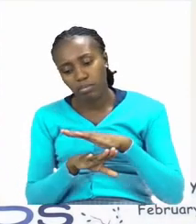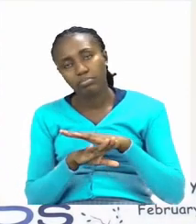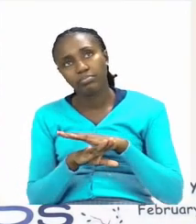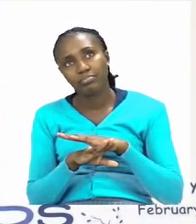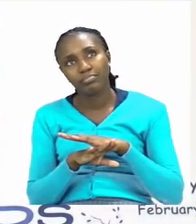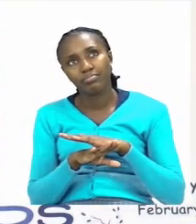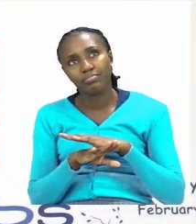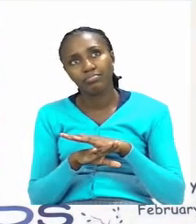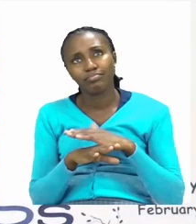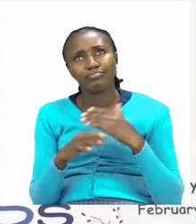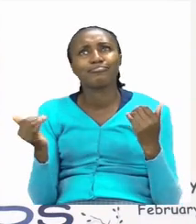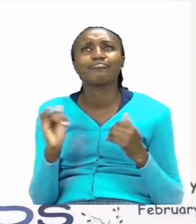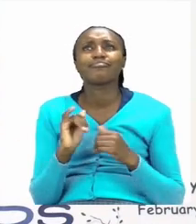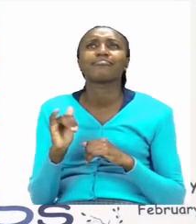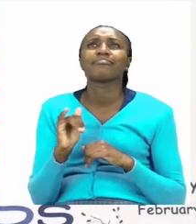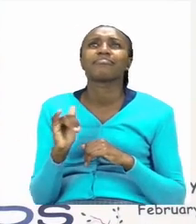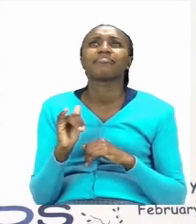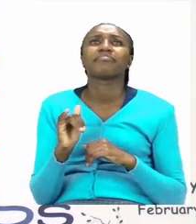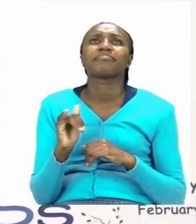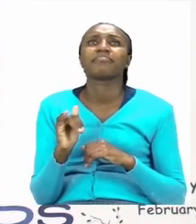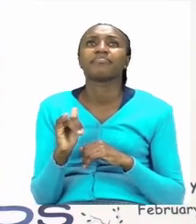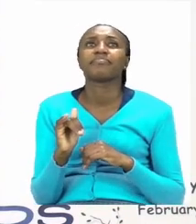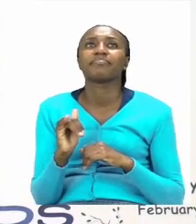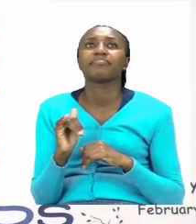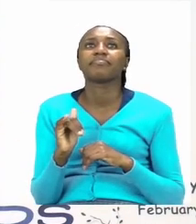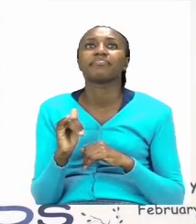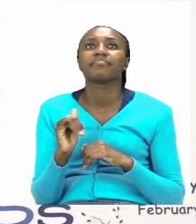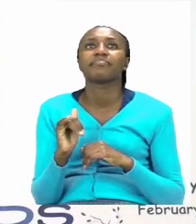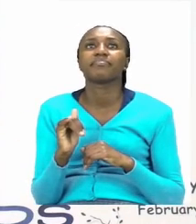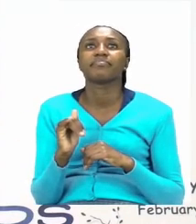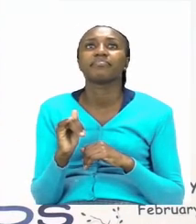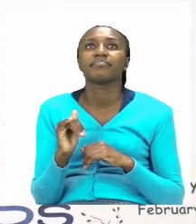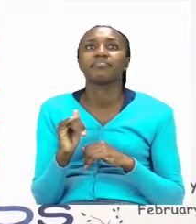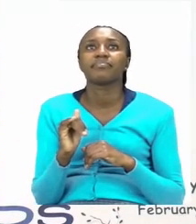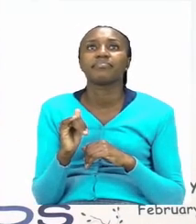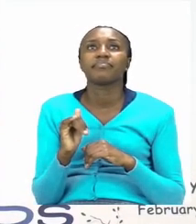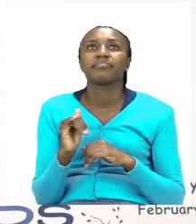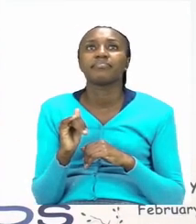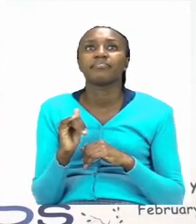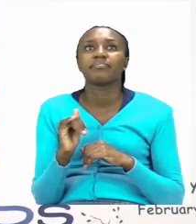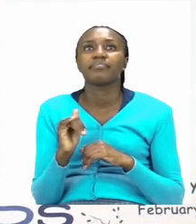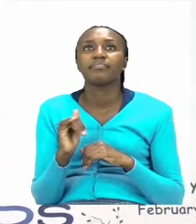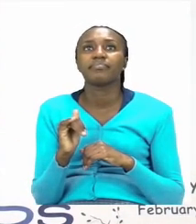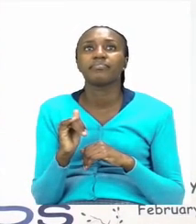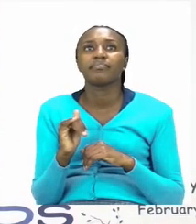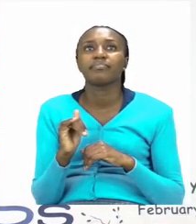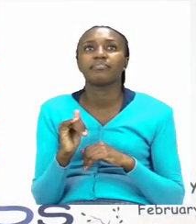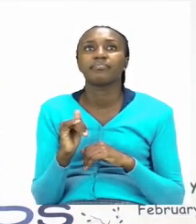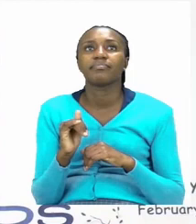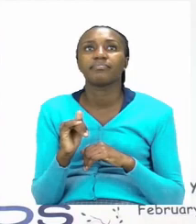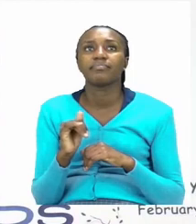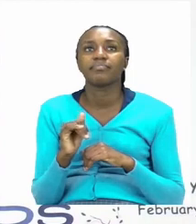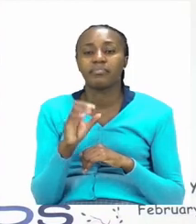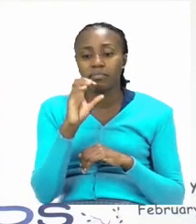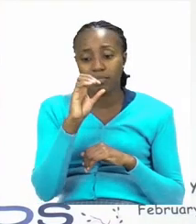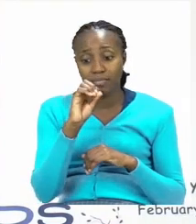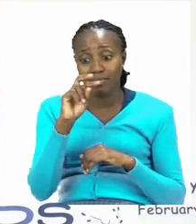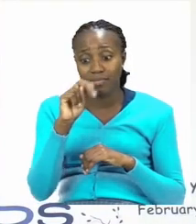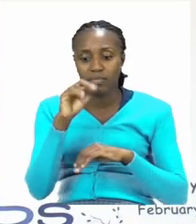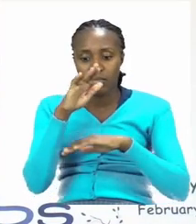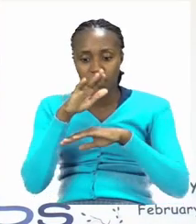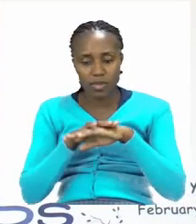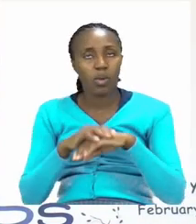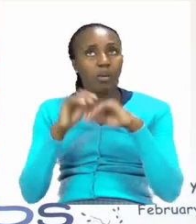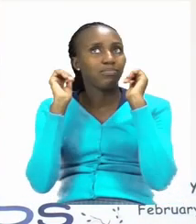the shelf? If you said on the shelf, well